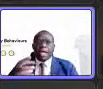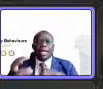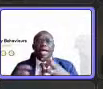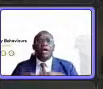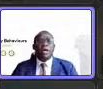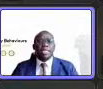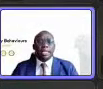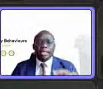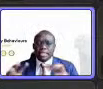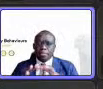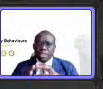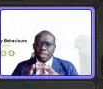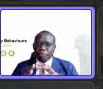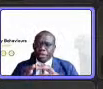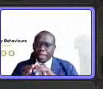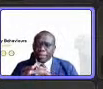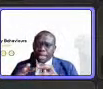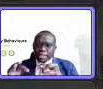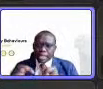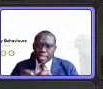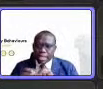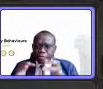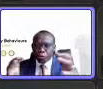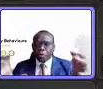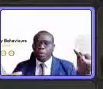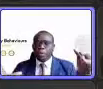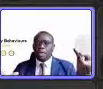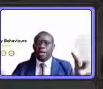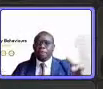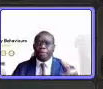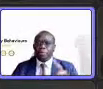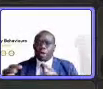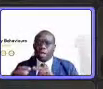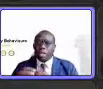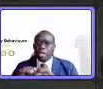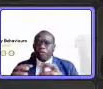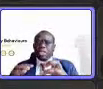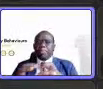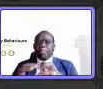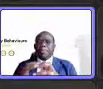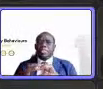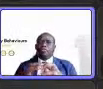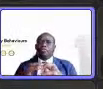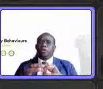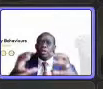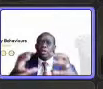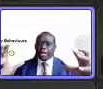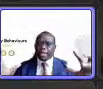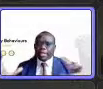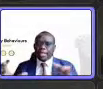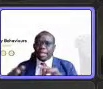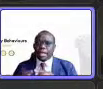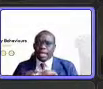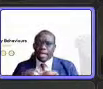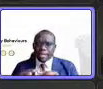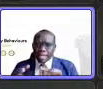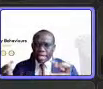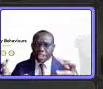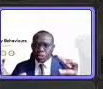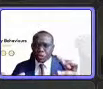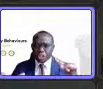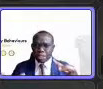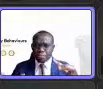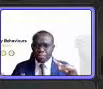industry, ICAO has established a very successful framework for the purposes of unifying